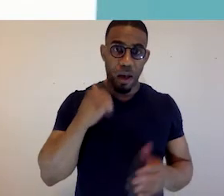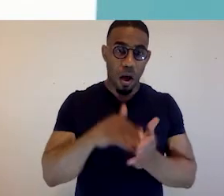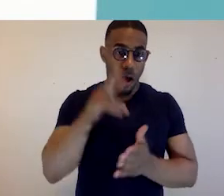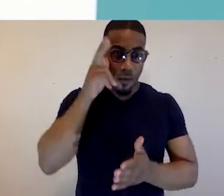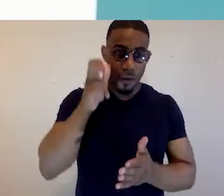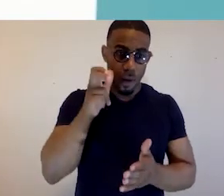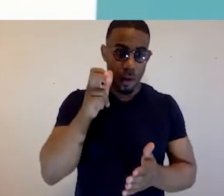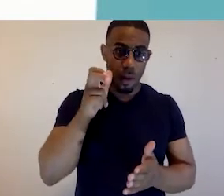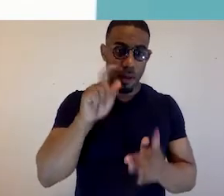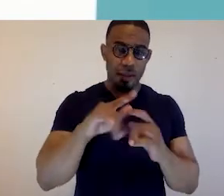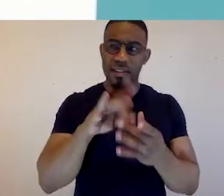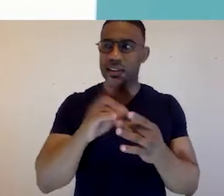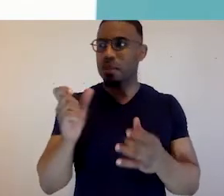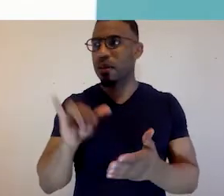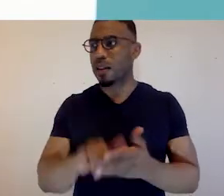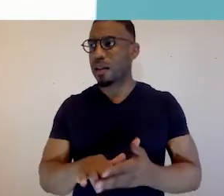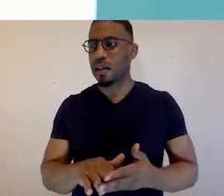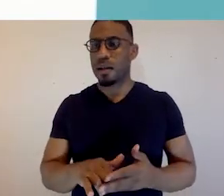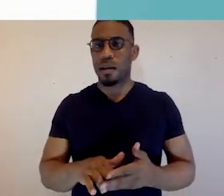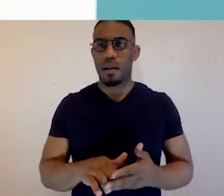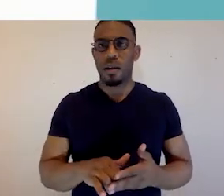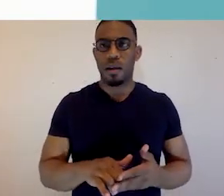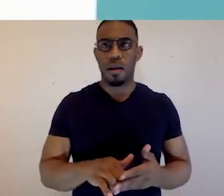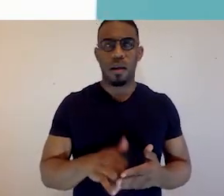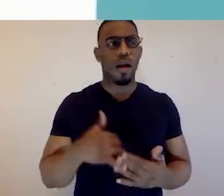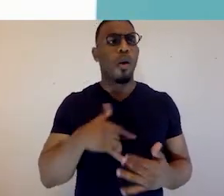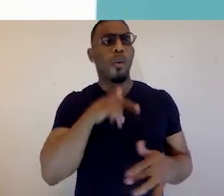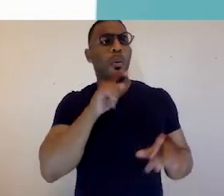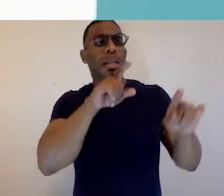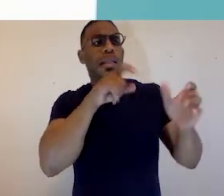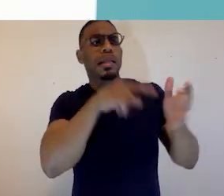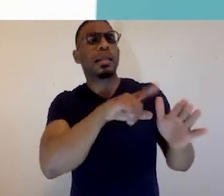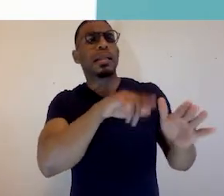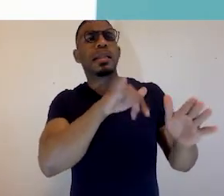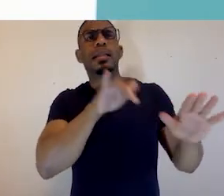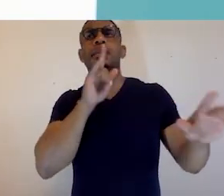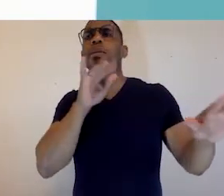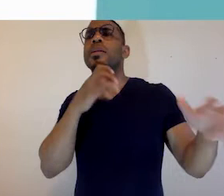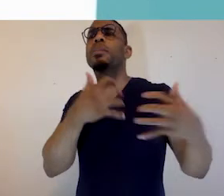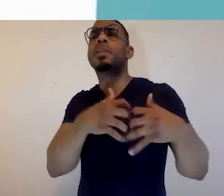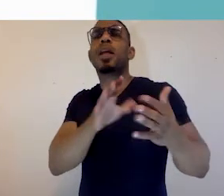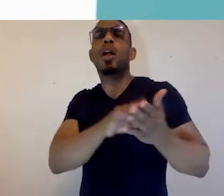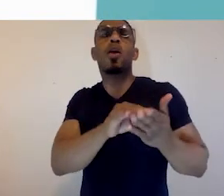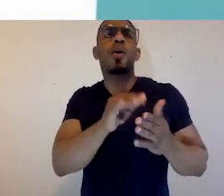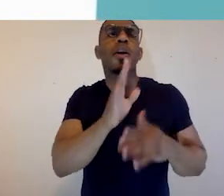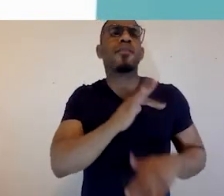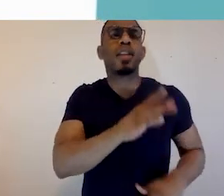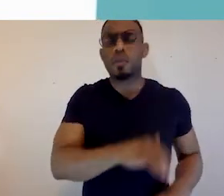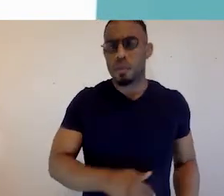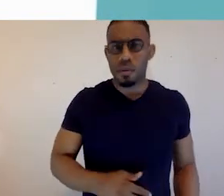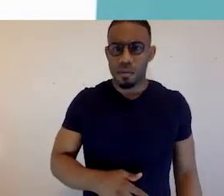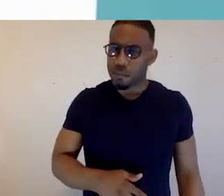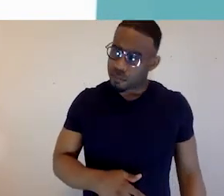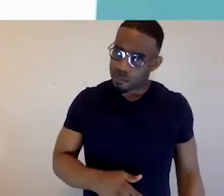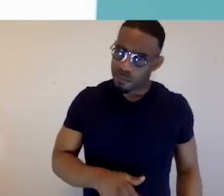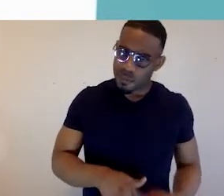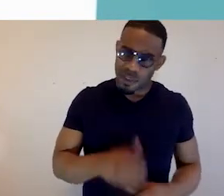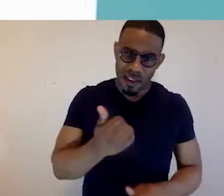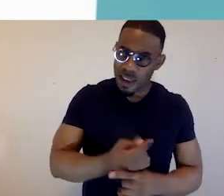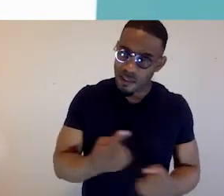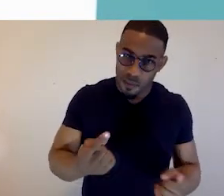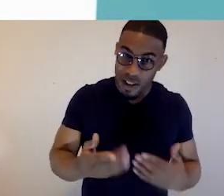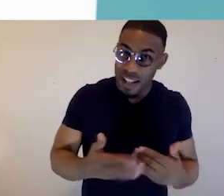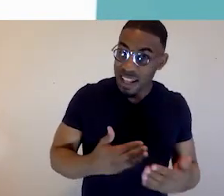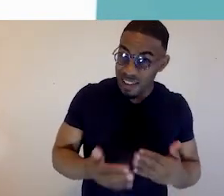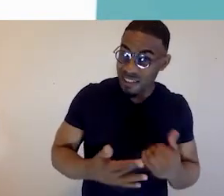team say something like, "Oh, we don't need to test this one. This is the machine learning feature." And everyone,